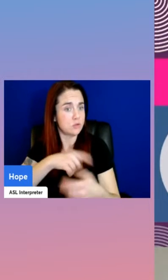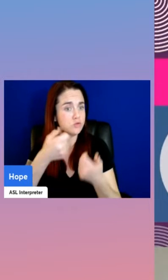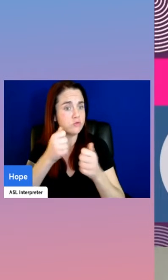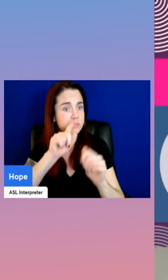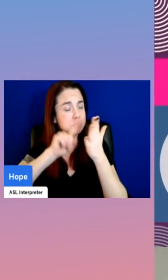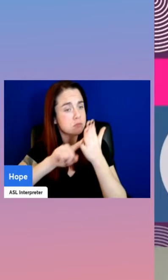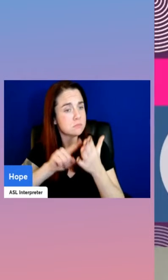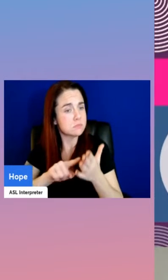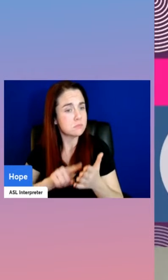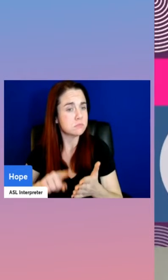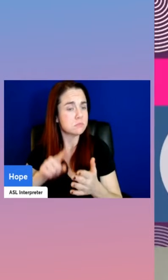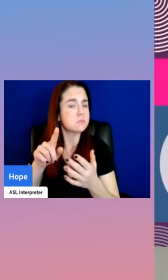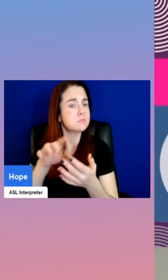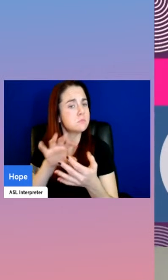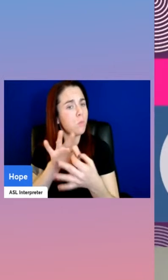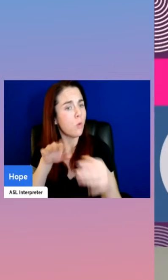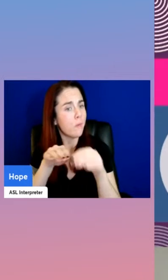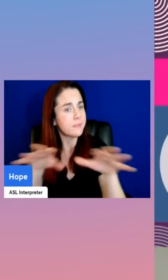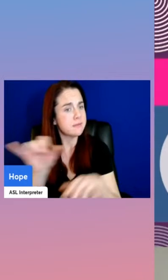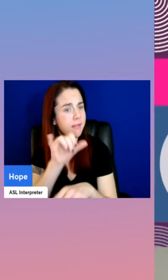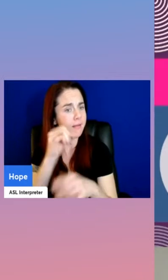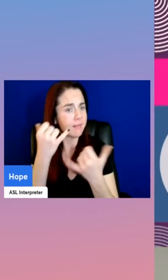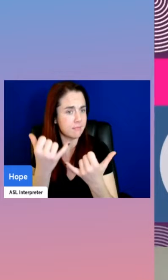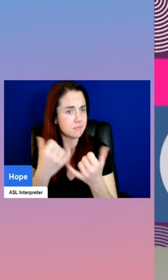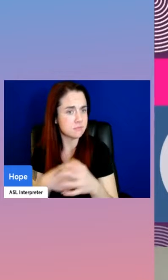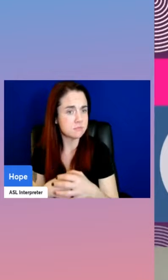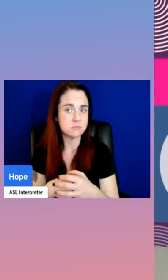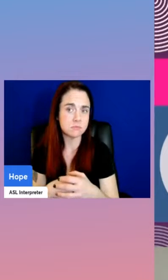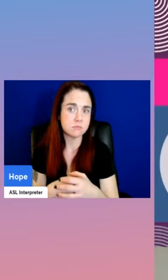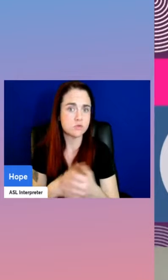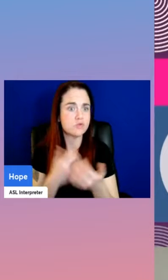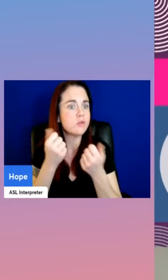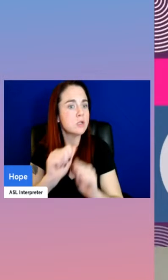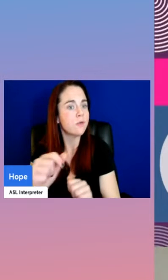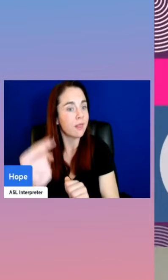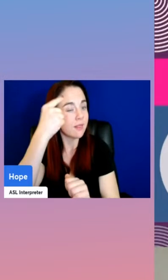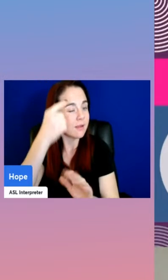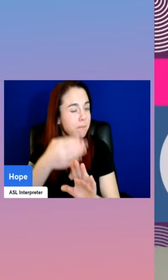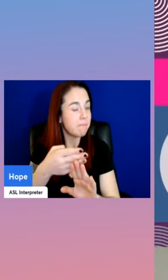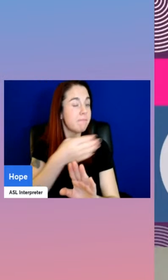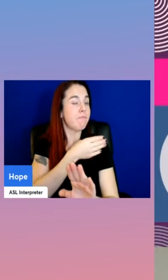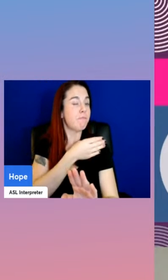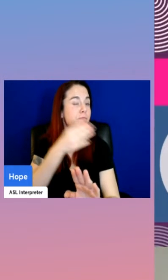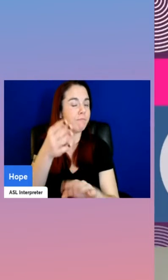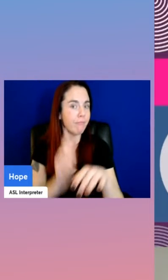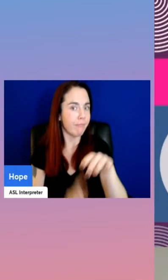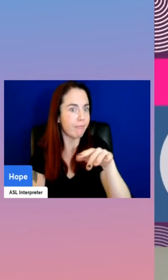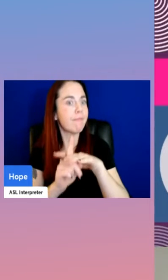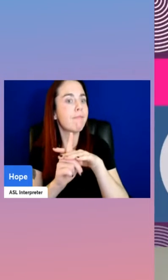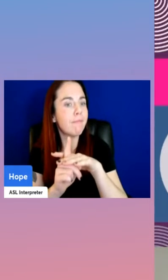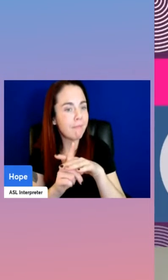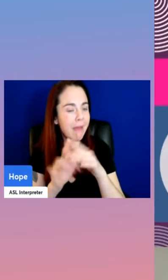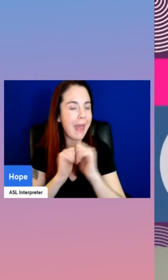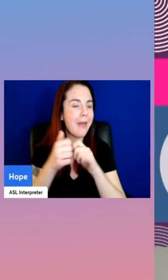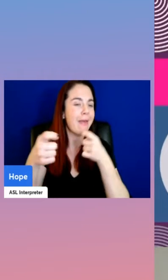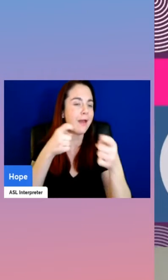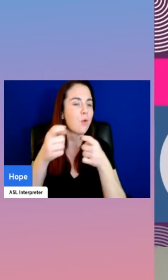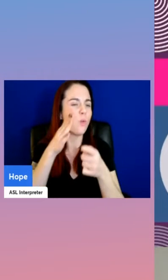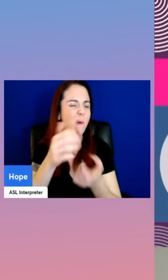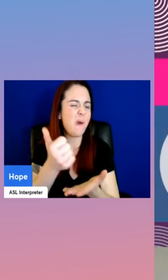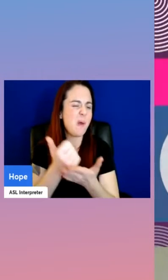particular deployments, and being able to think ahead of time of how to be able to handle this will do you a lot of